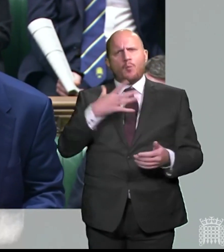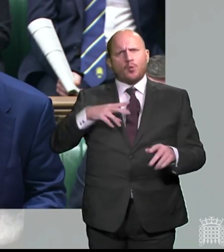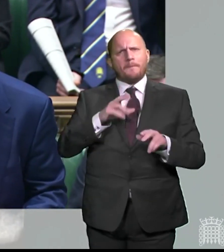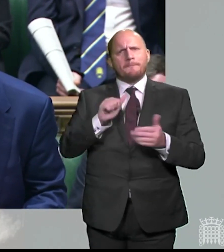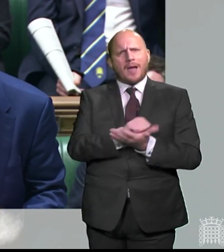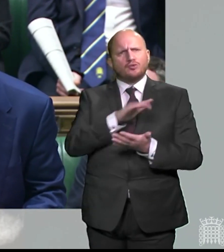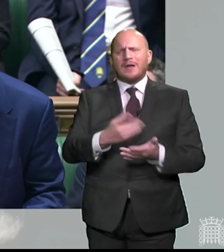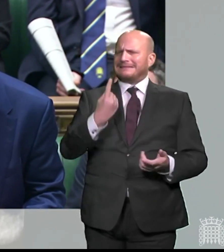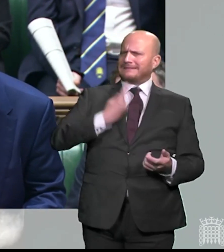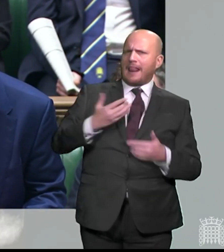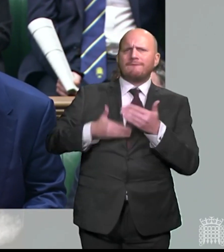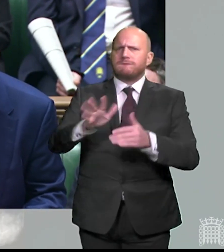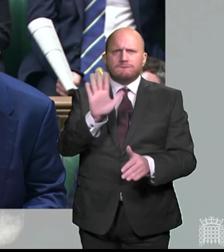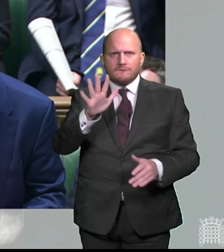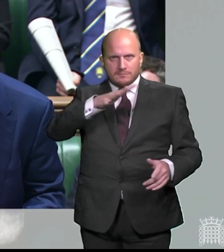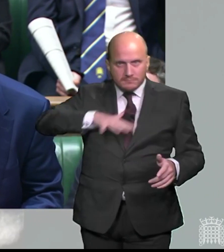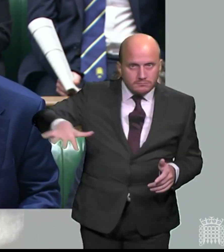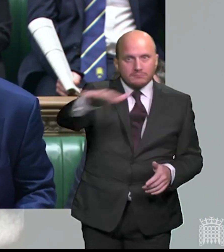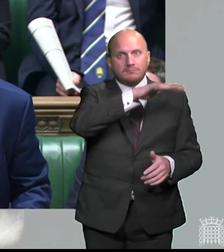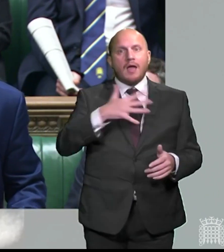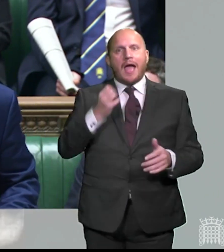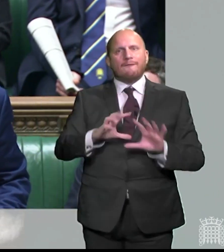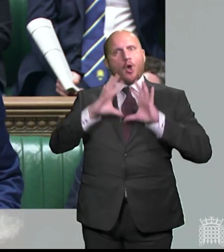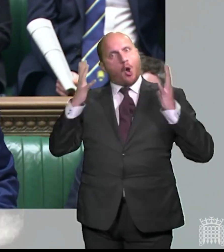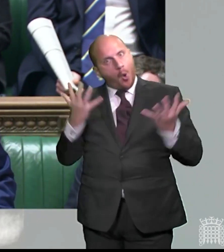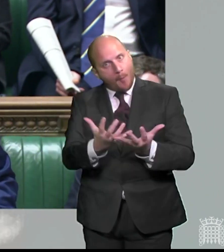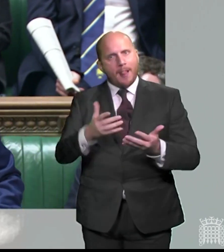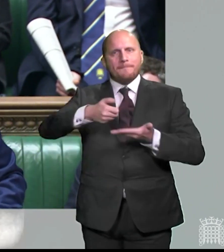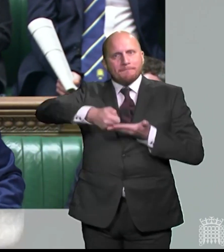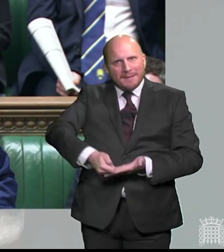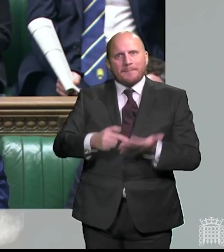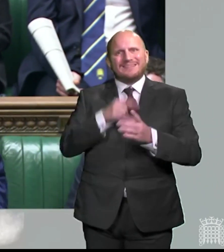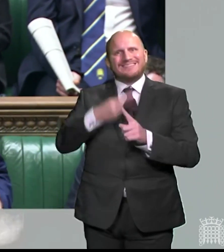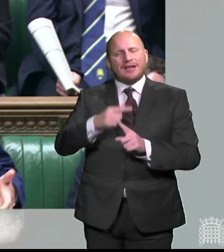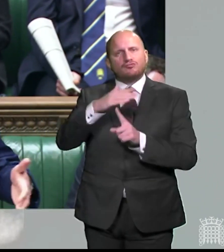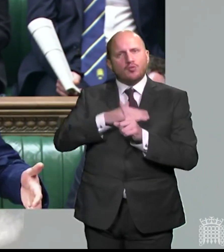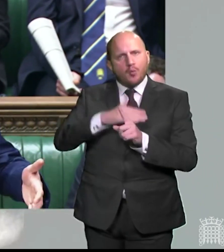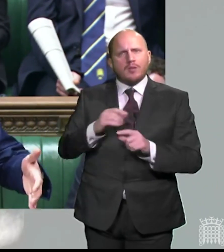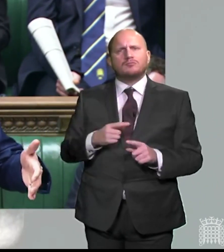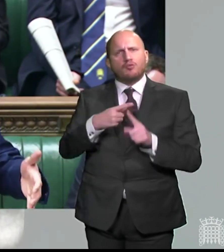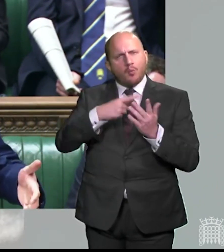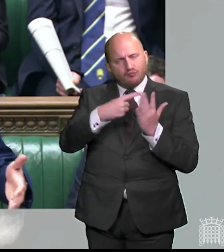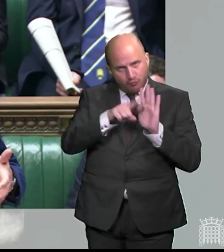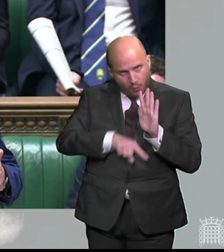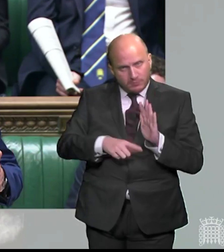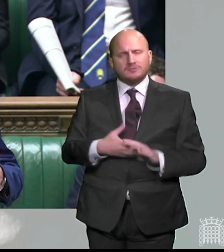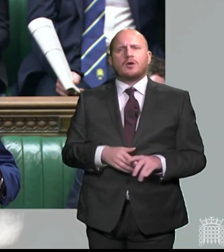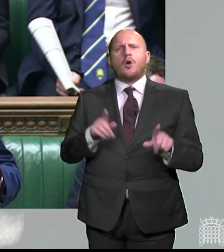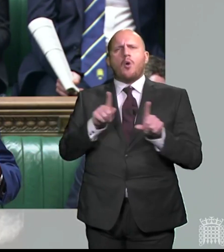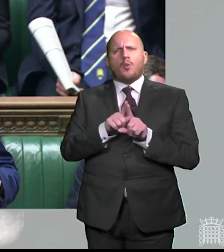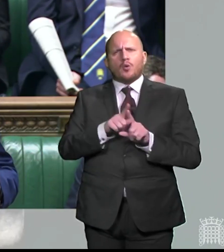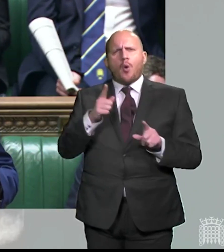approach and delivering global minimum corporate tax rules. We have lowered the tax gap, the difference between the tax owed and the